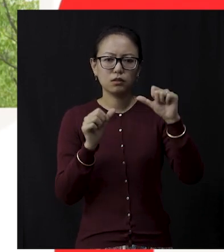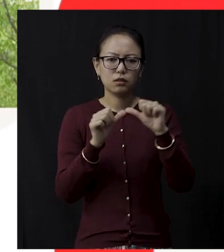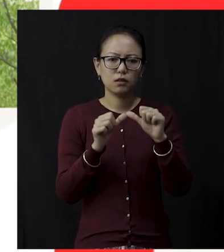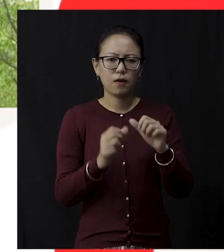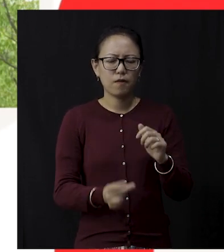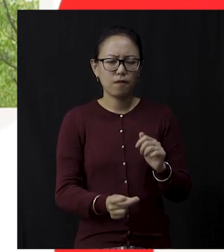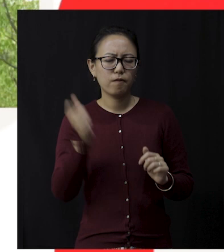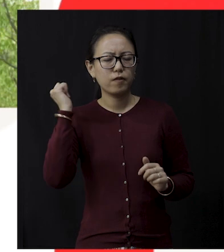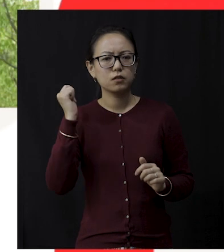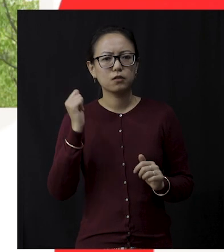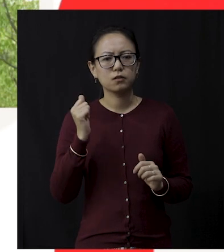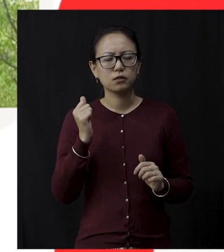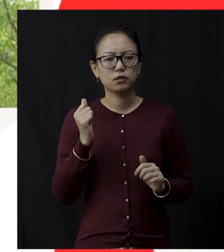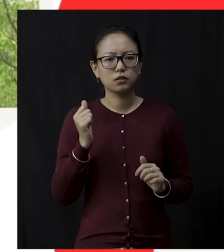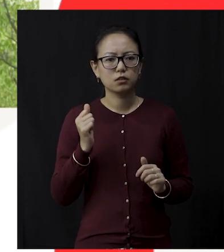land animal.